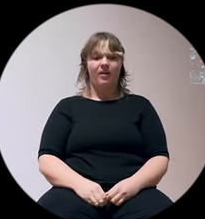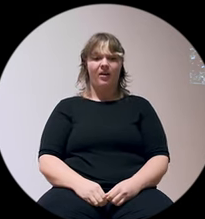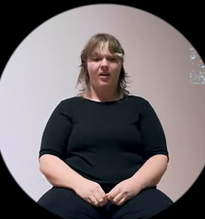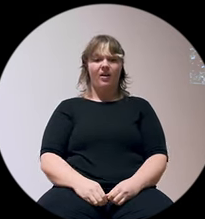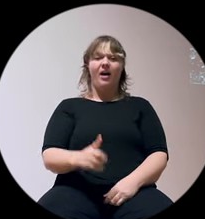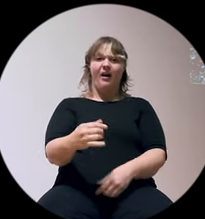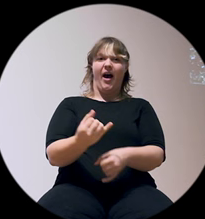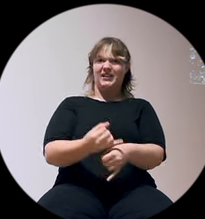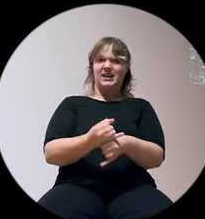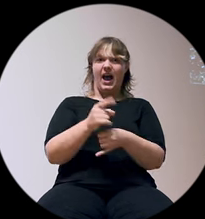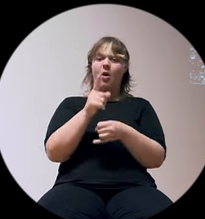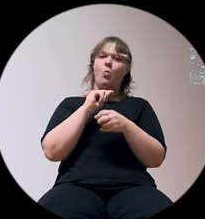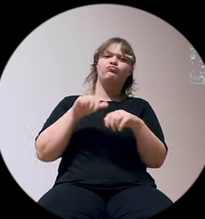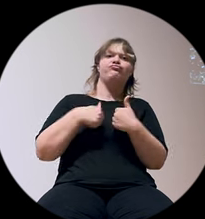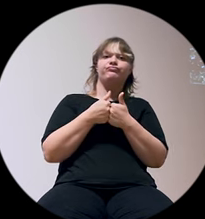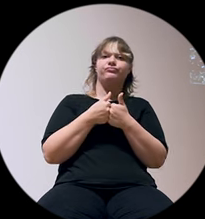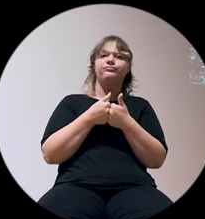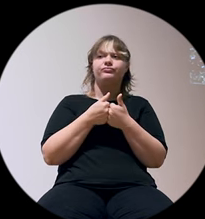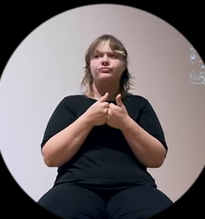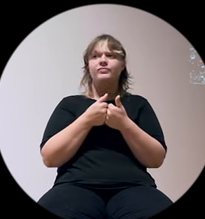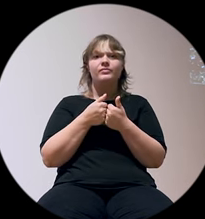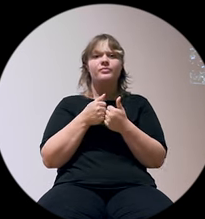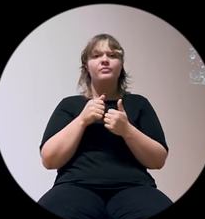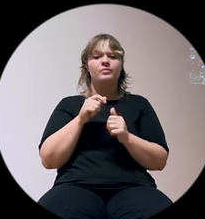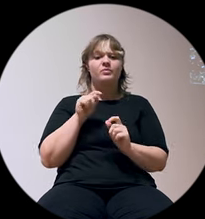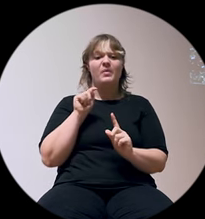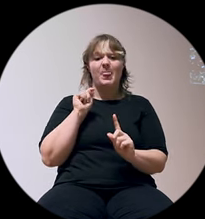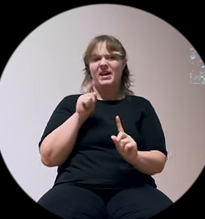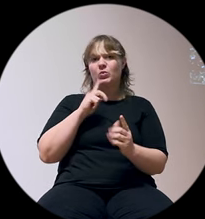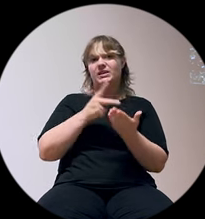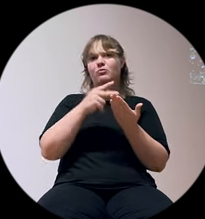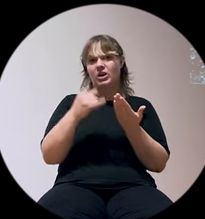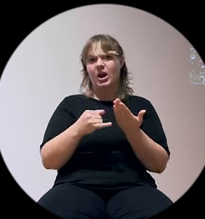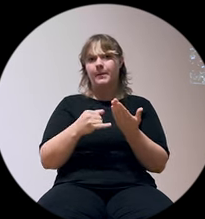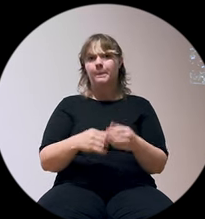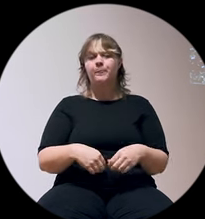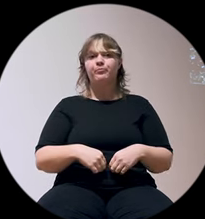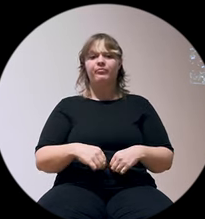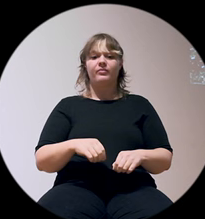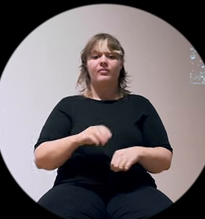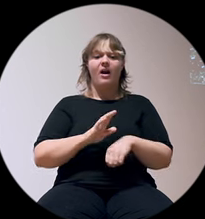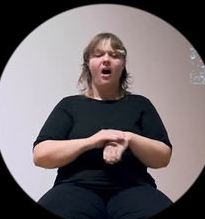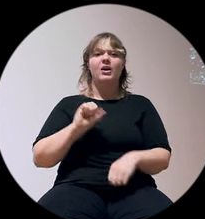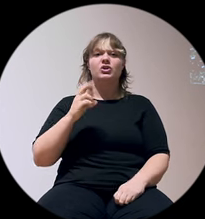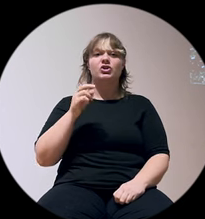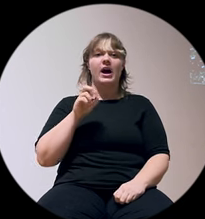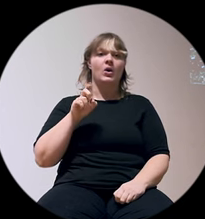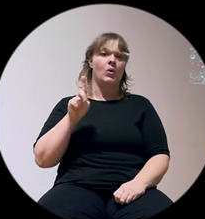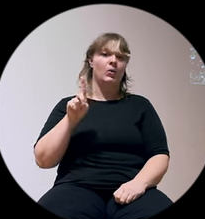on a site was challenging, but this was the project. So I had Unshadowed Land.